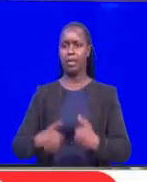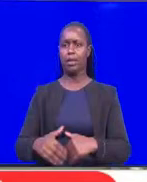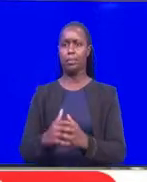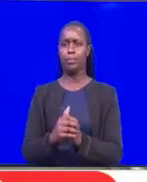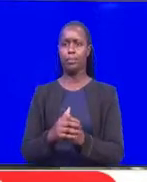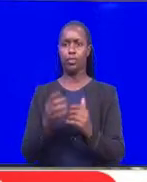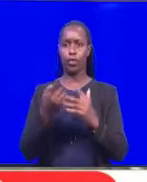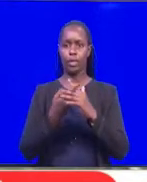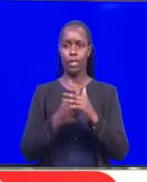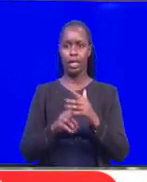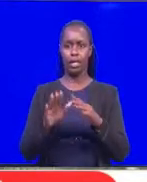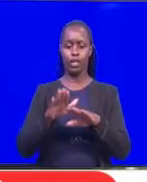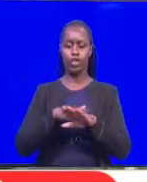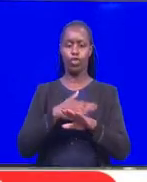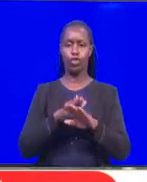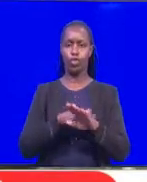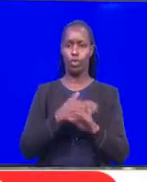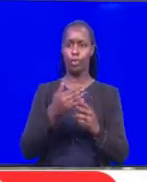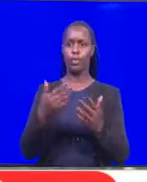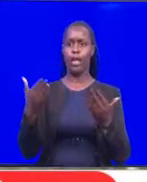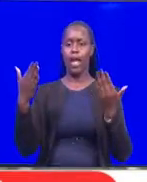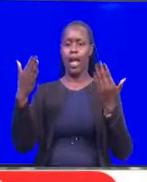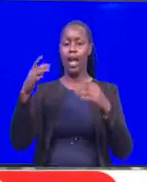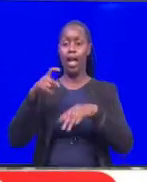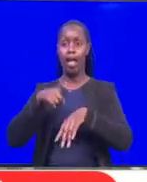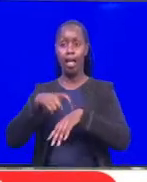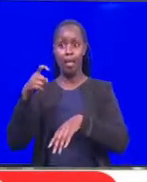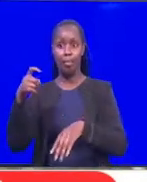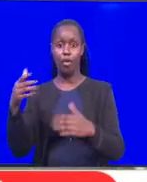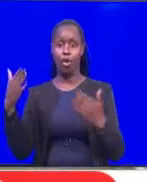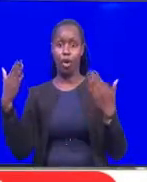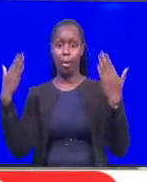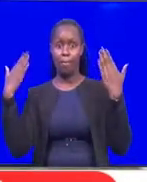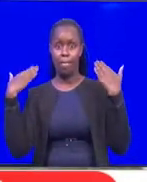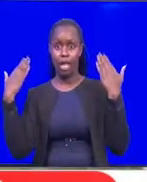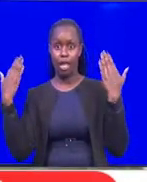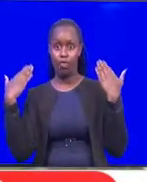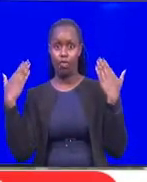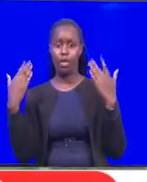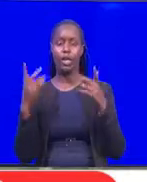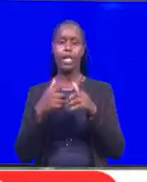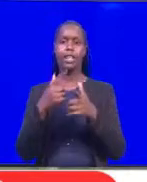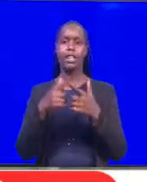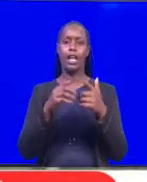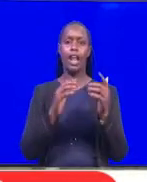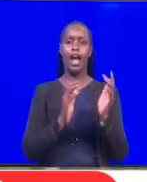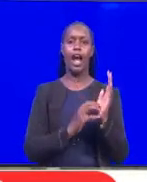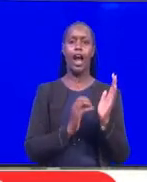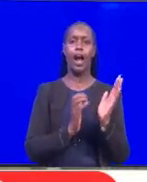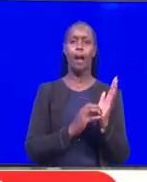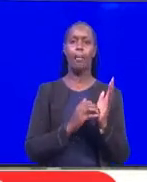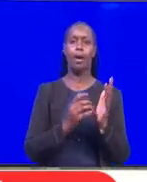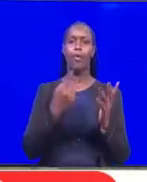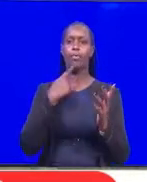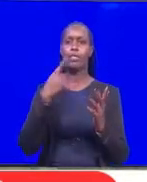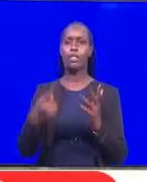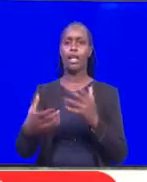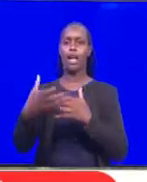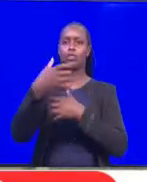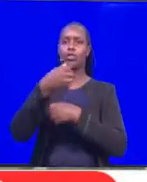Kikuyu, Embu, Meru, na ikifika Akamba, tunaenda Kizungu at